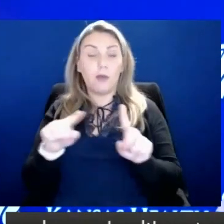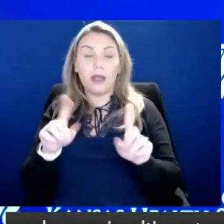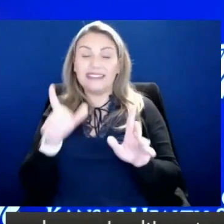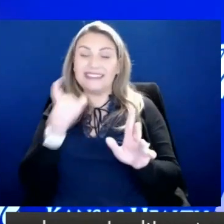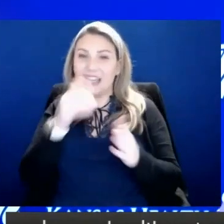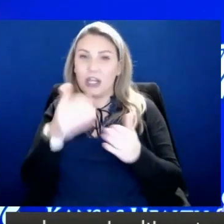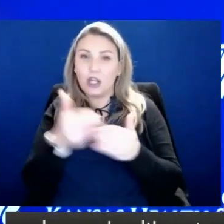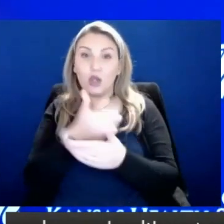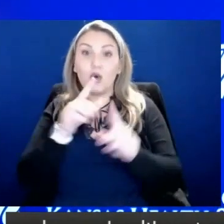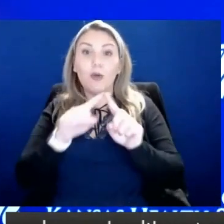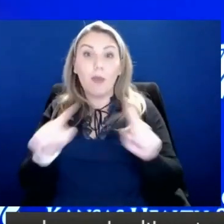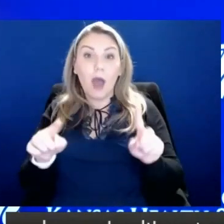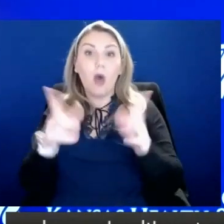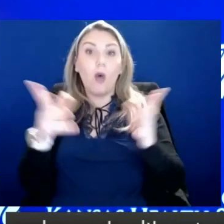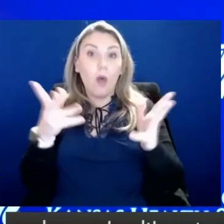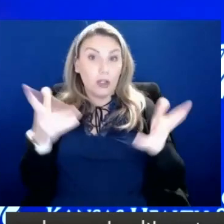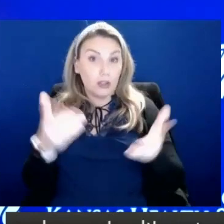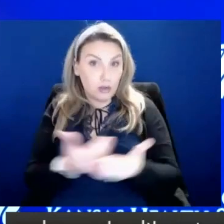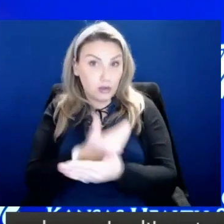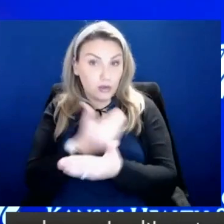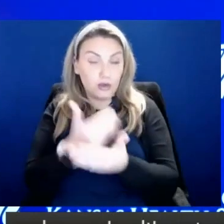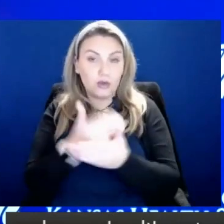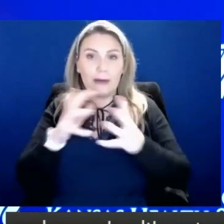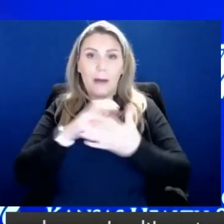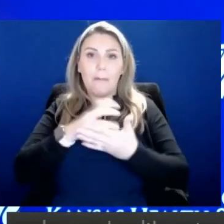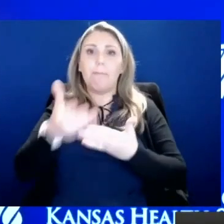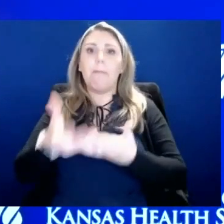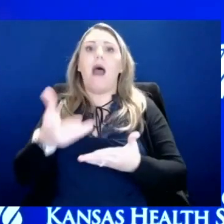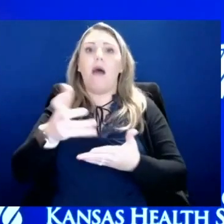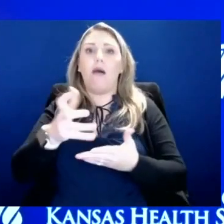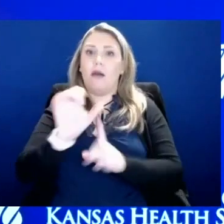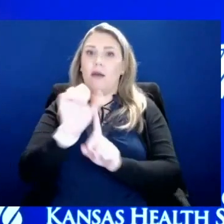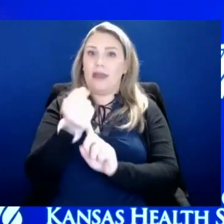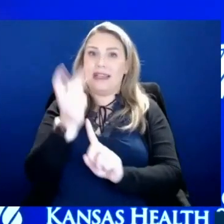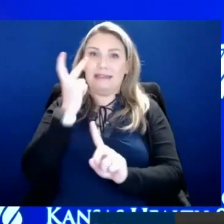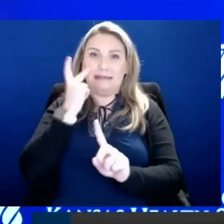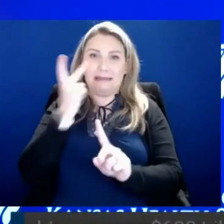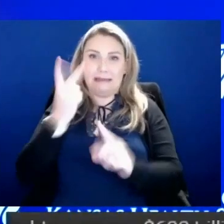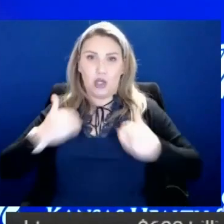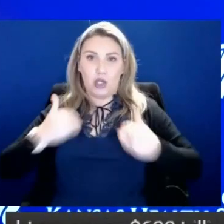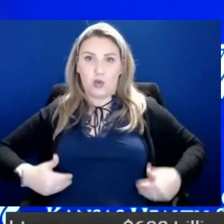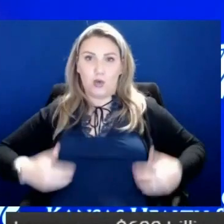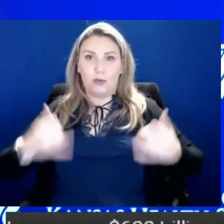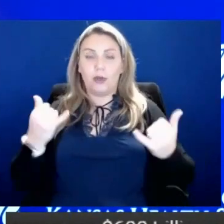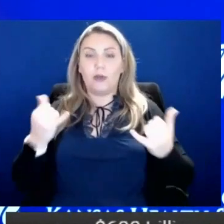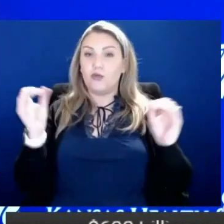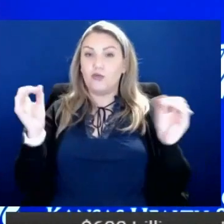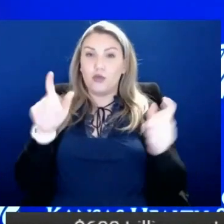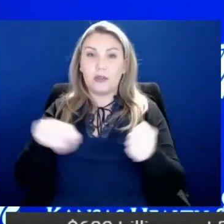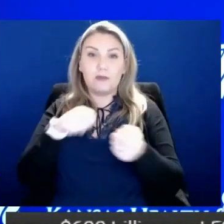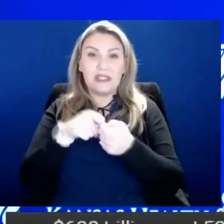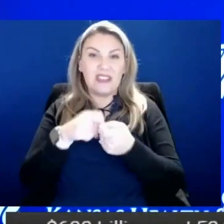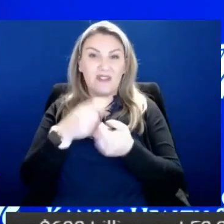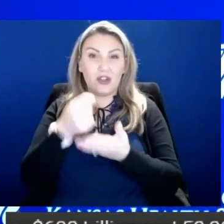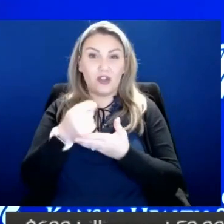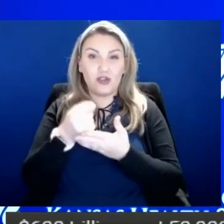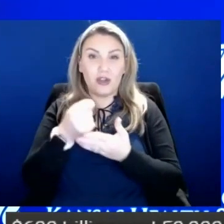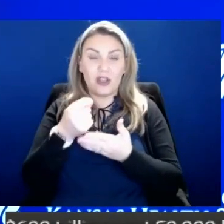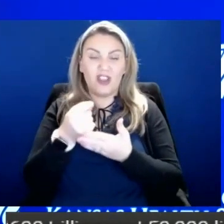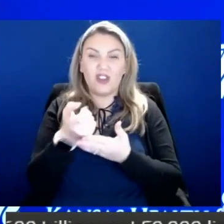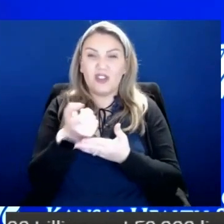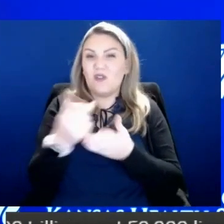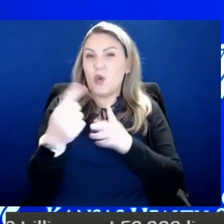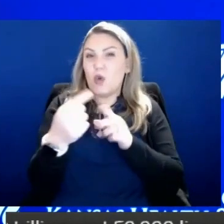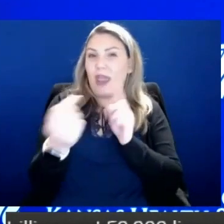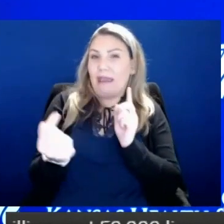of cases that we're actually seeing in humans right now. There is no specific treatment. There are some antivirals that you can